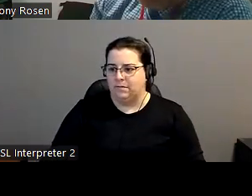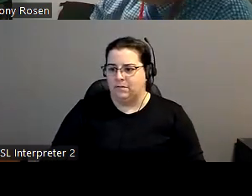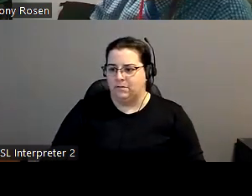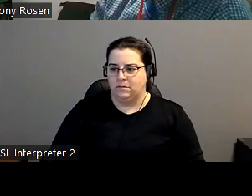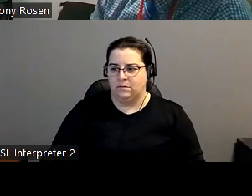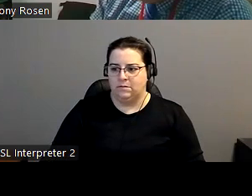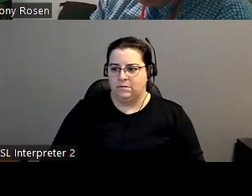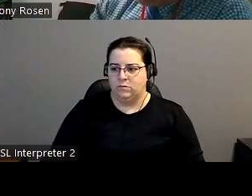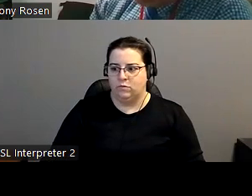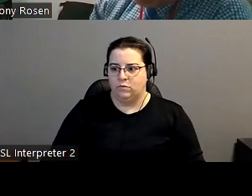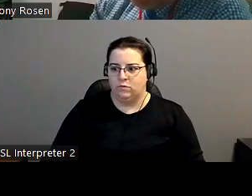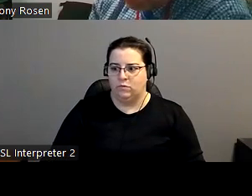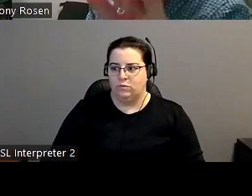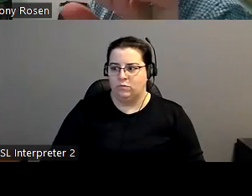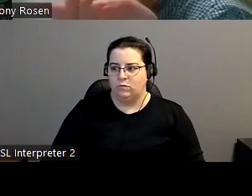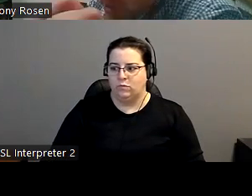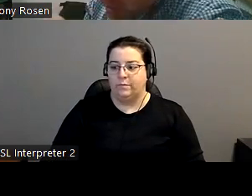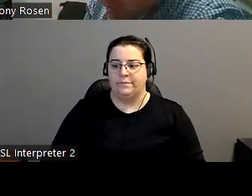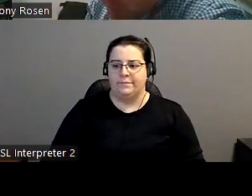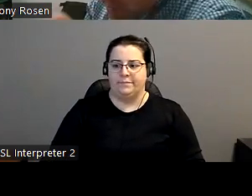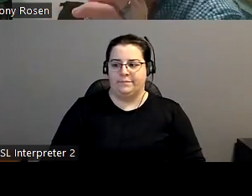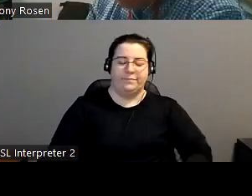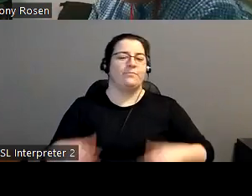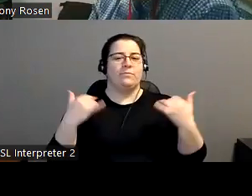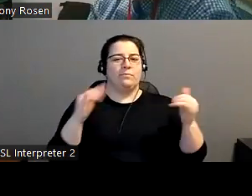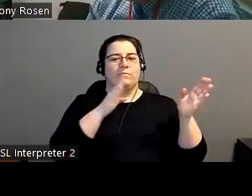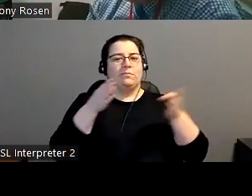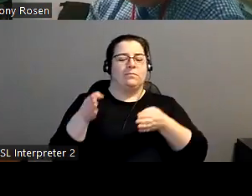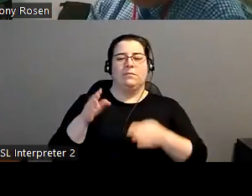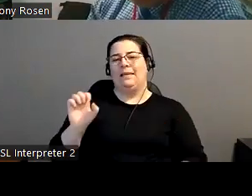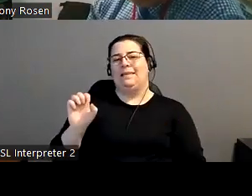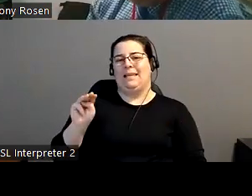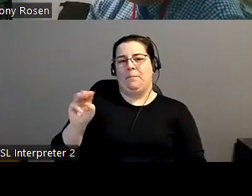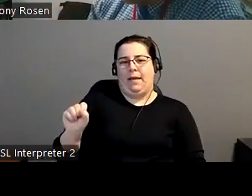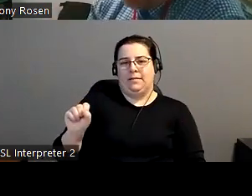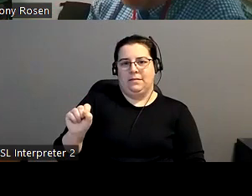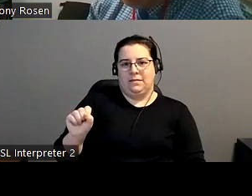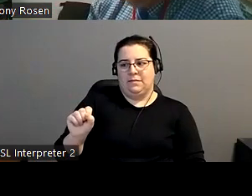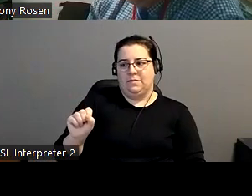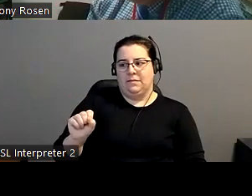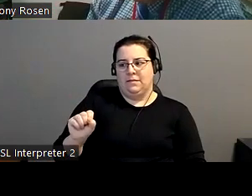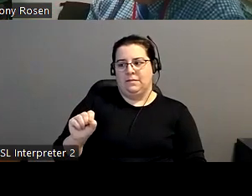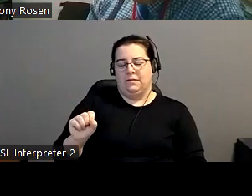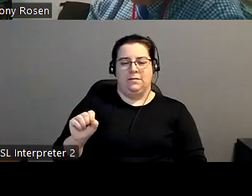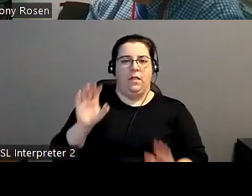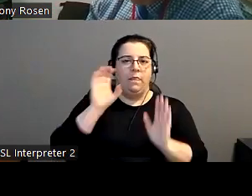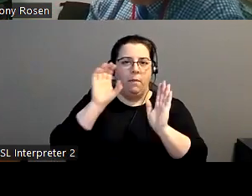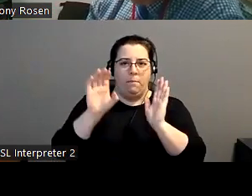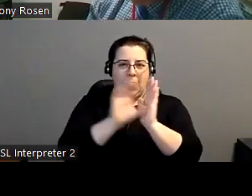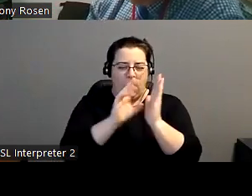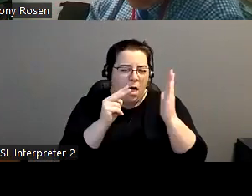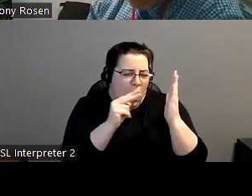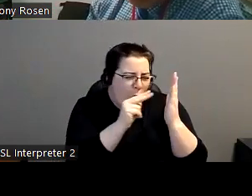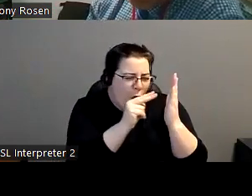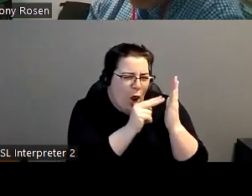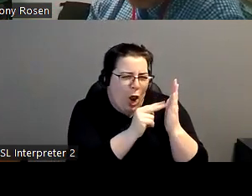The first is EMS. If you look closely, and there's no need to, but if you look closely, you